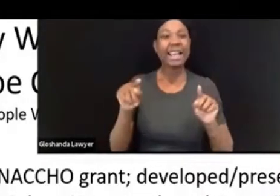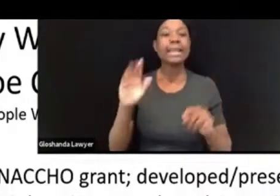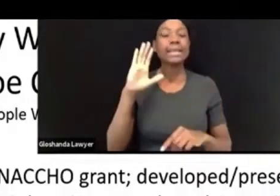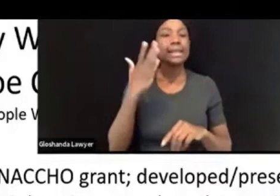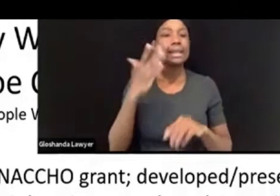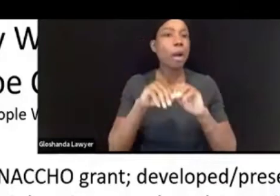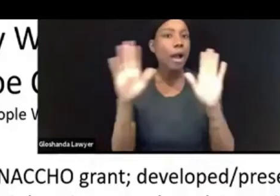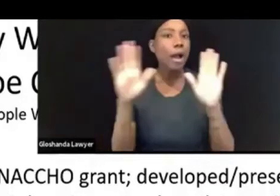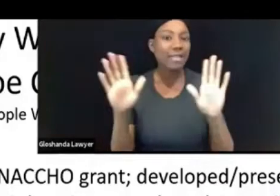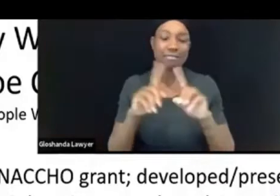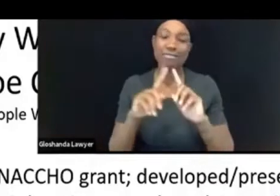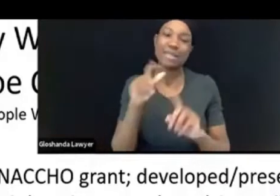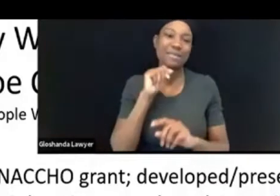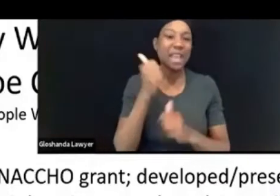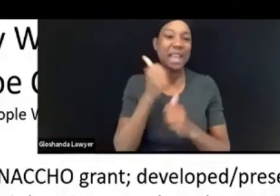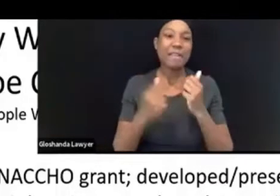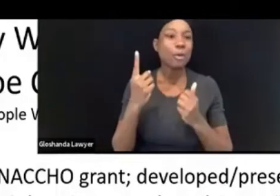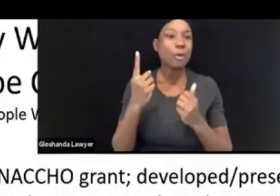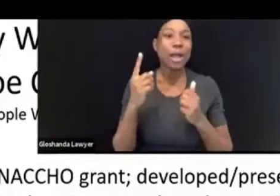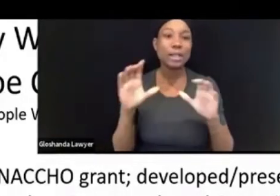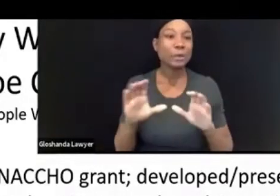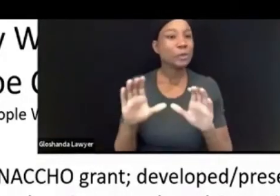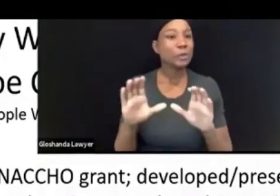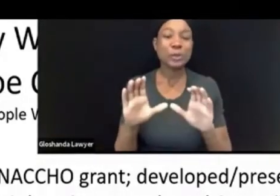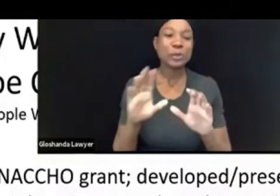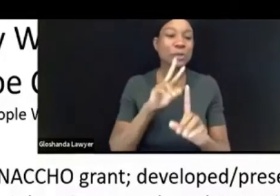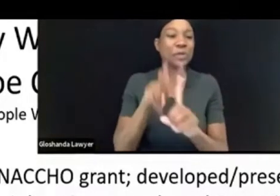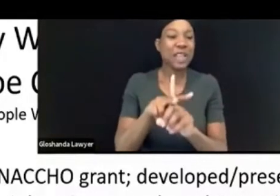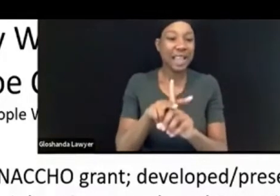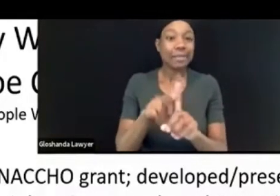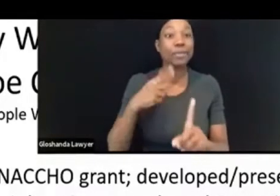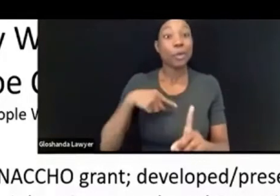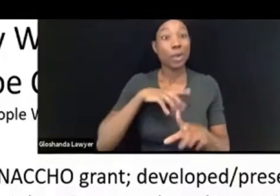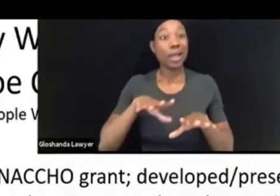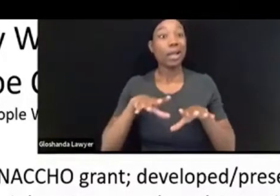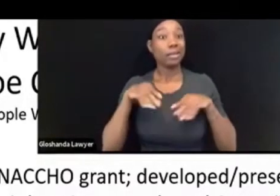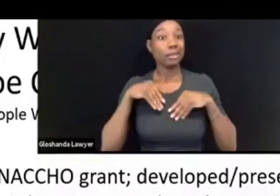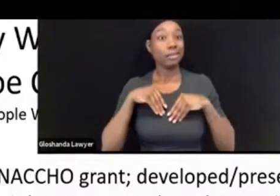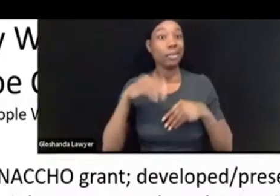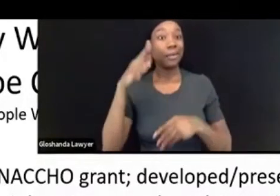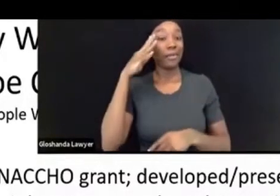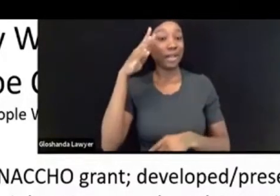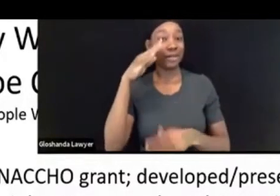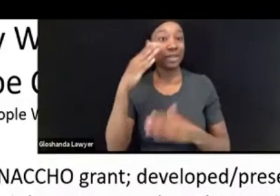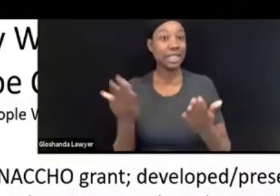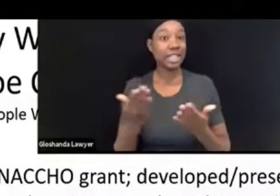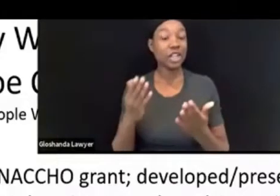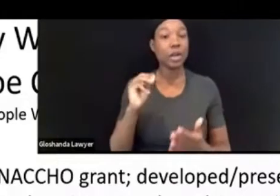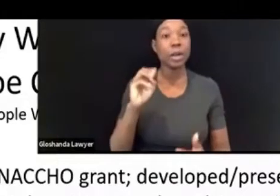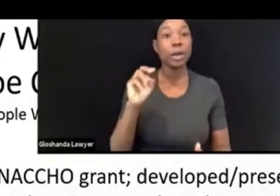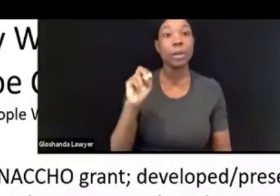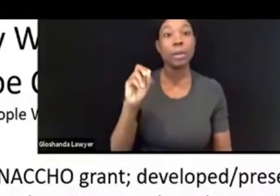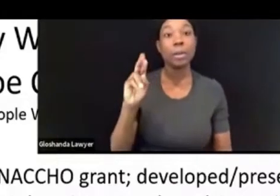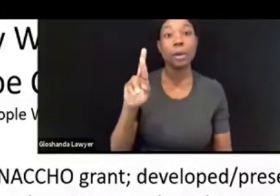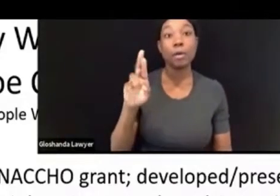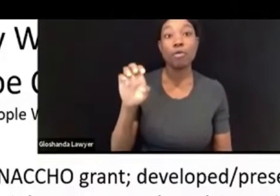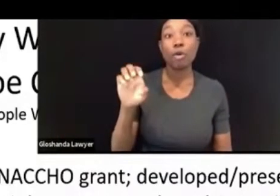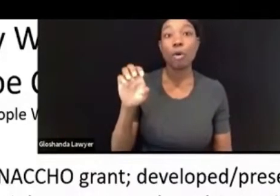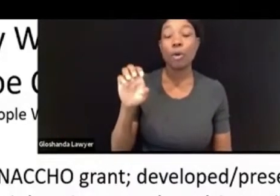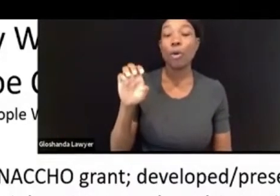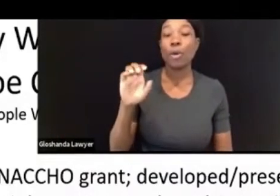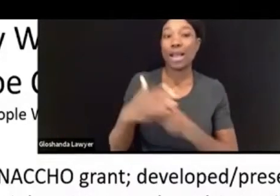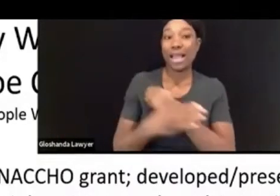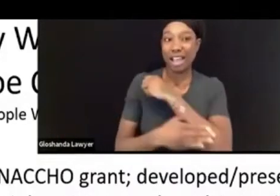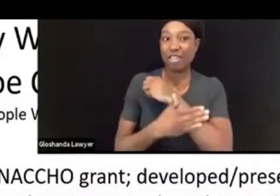does it. We adopted this philosophy in Monroe County in several ways as listed in the bullets below.